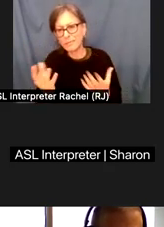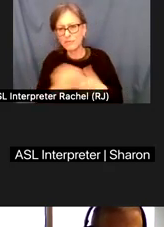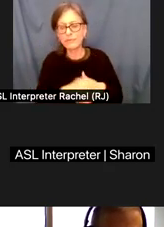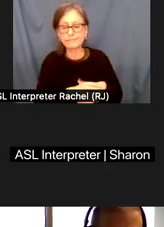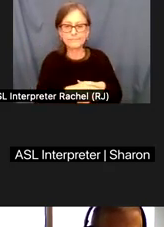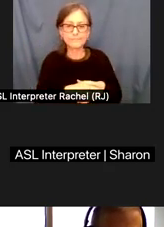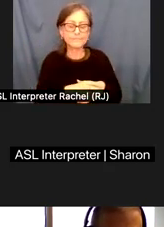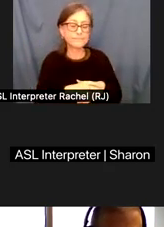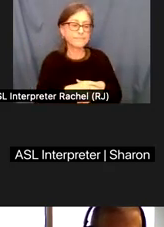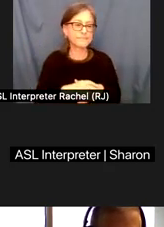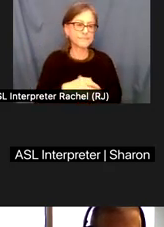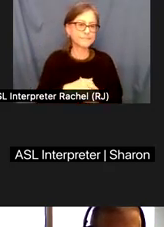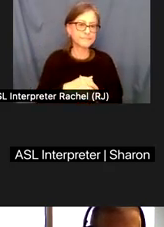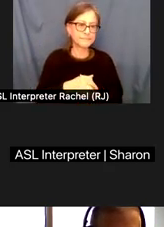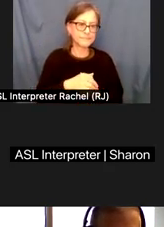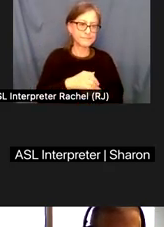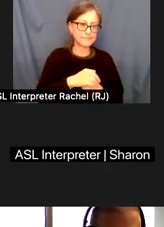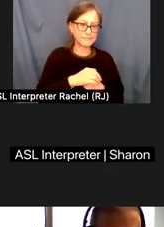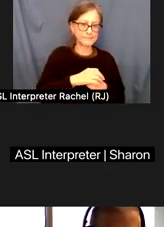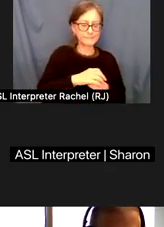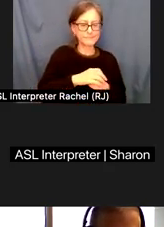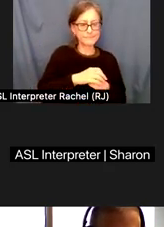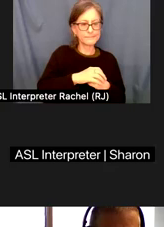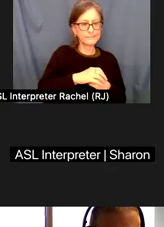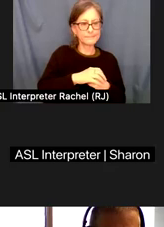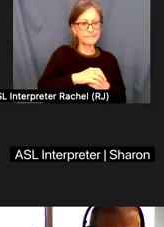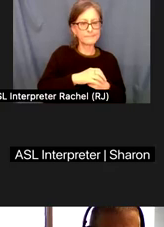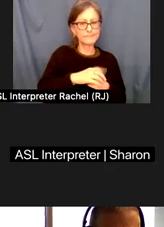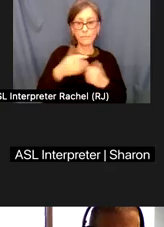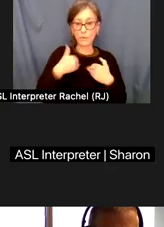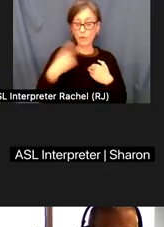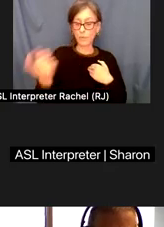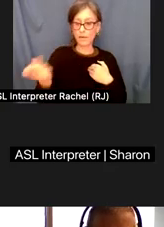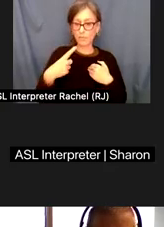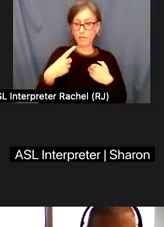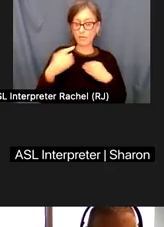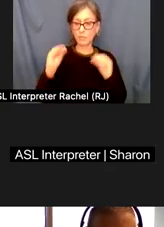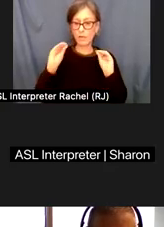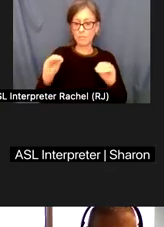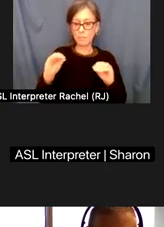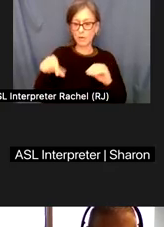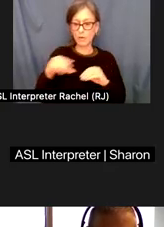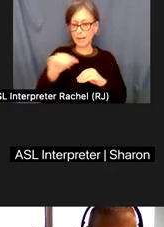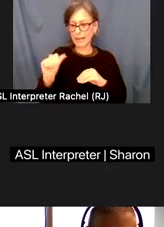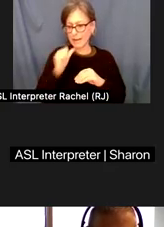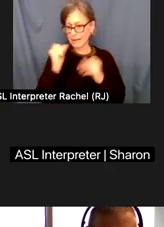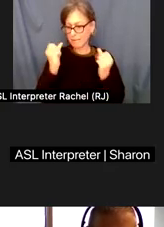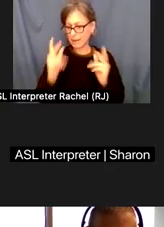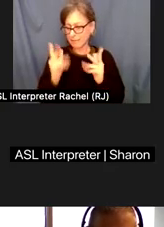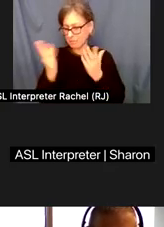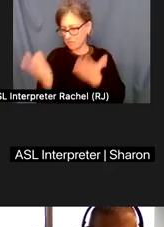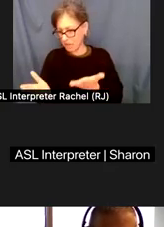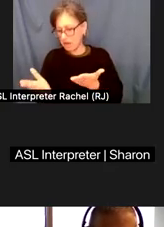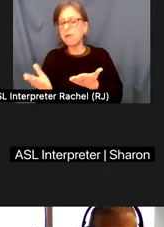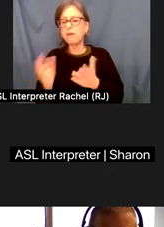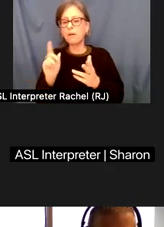stop that and move on. Again, if you have questions, we can put it into the Q&A. Not many people doing that, but